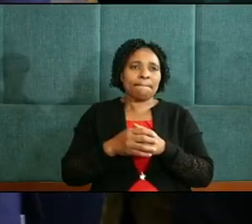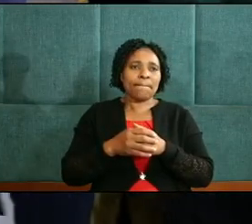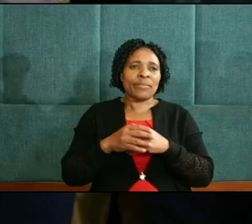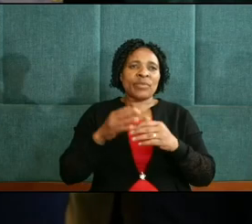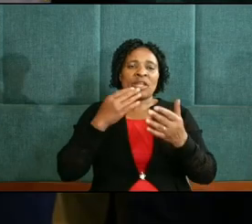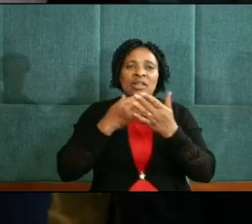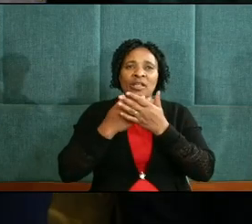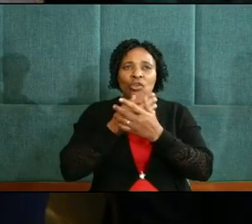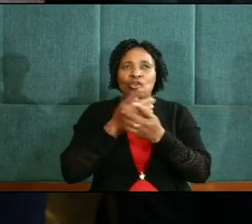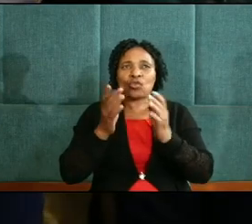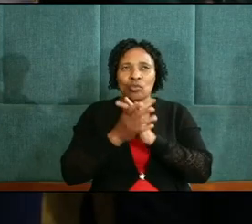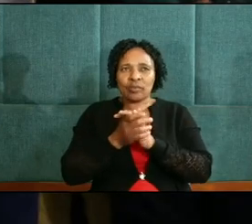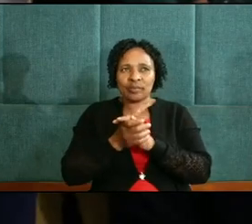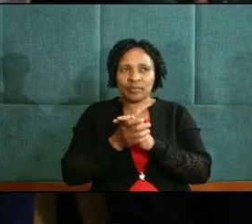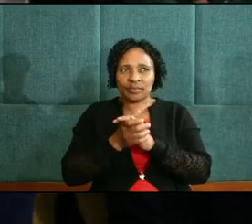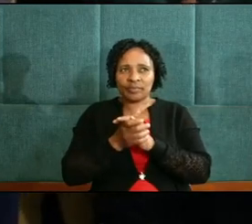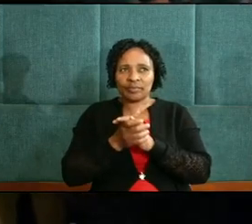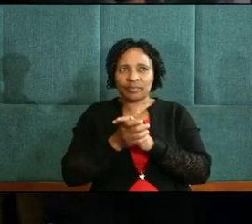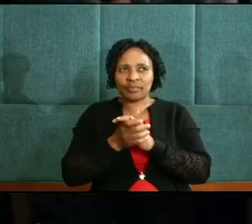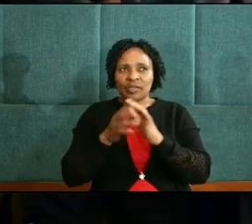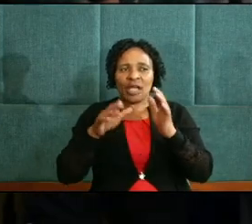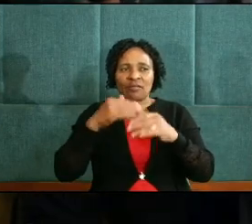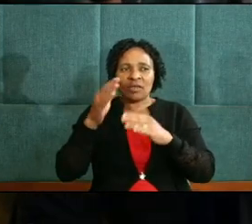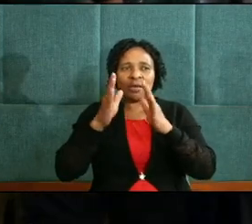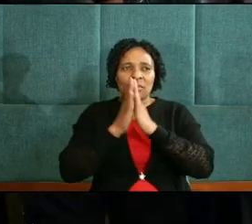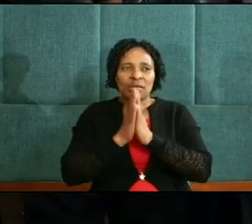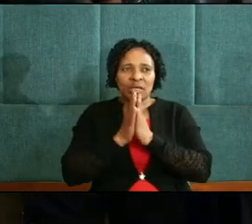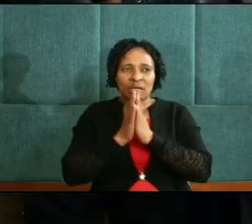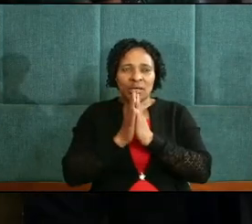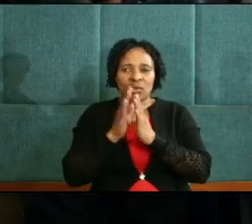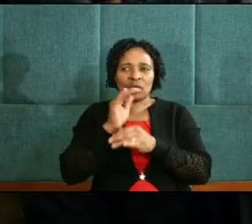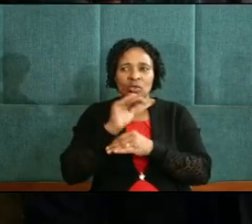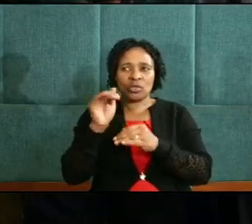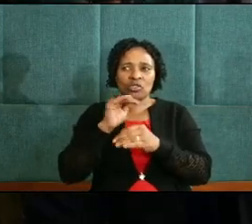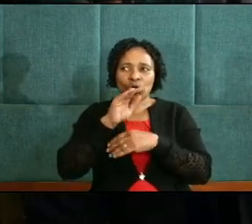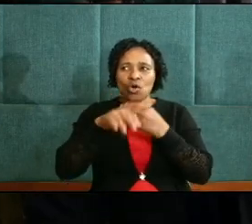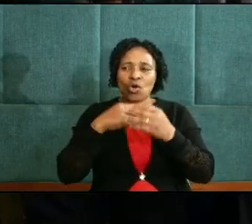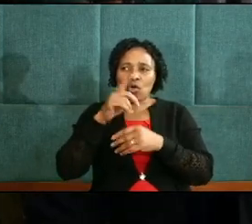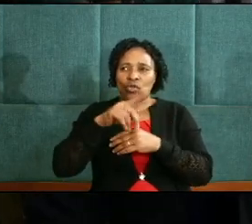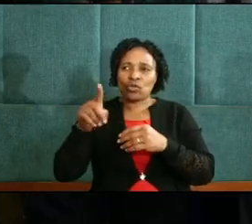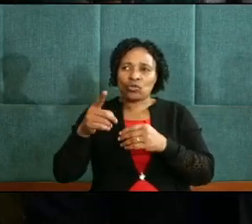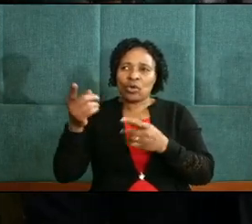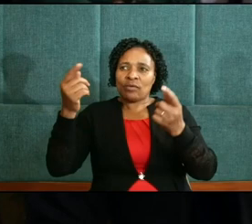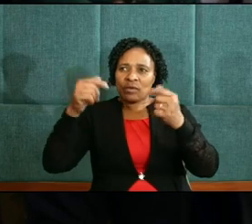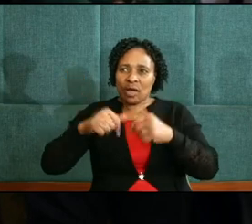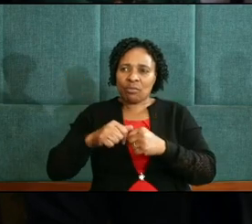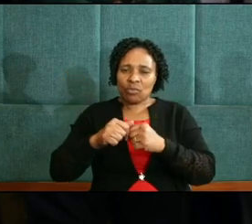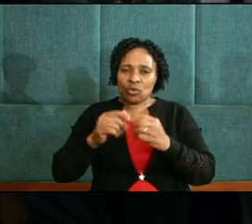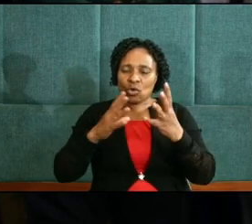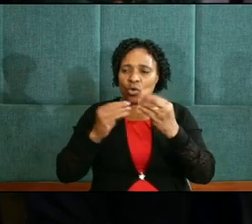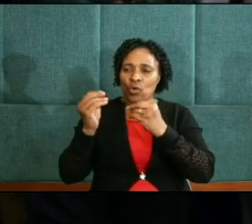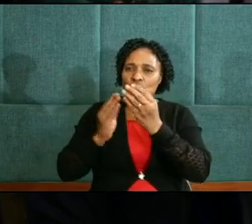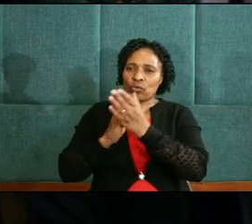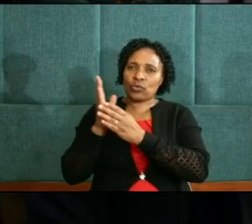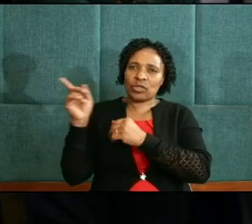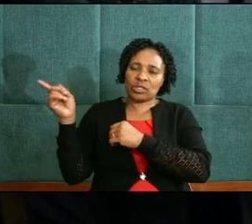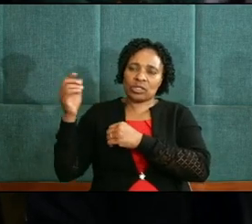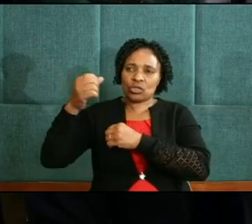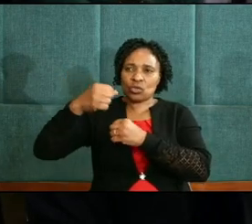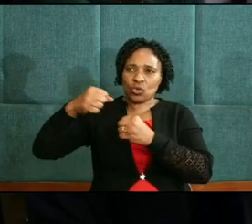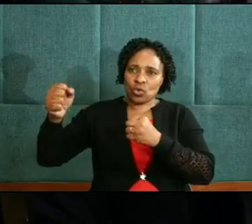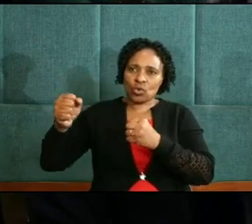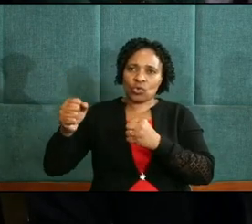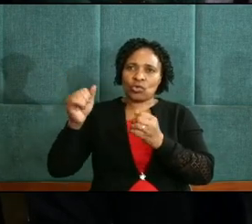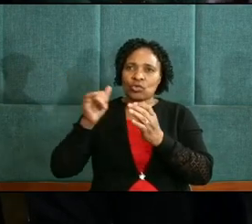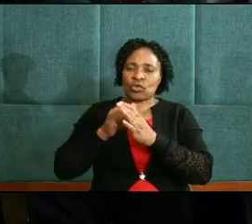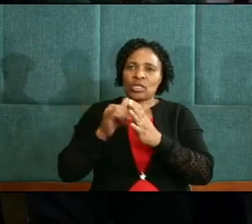Thank you. After prayer, we will request all those of you who have come up front, we go through this door